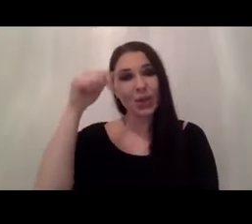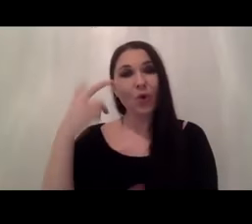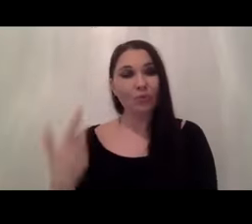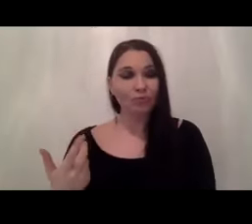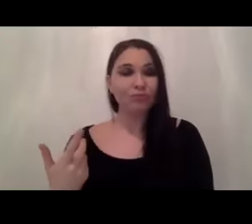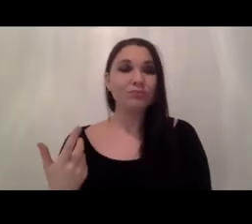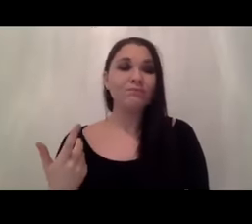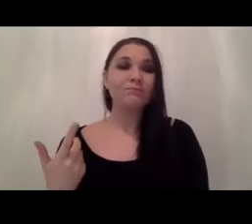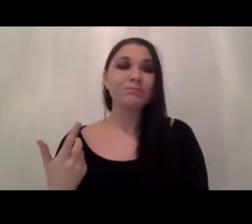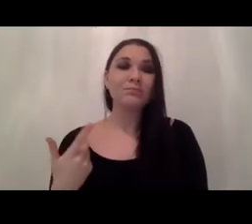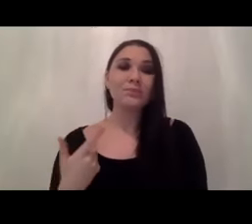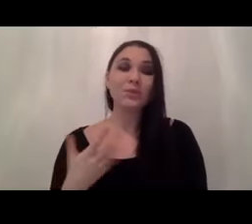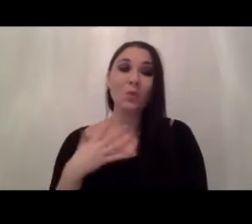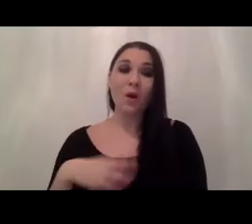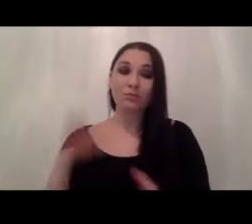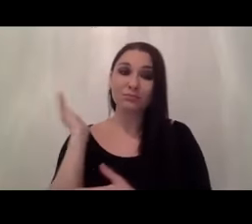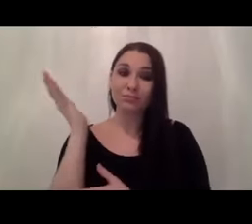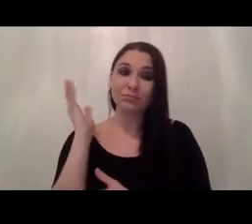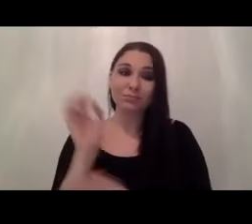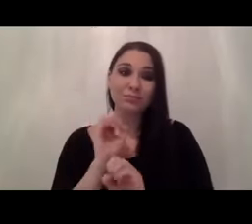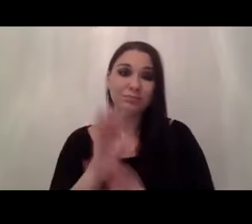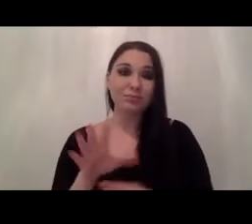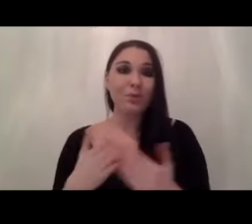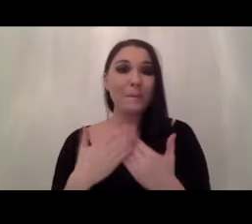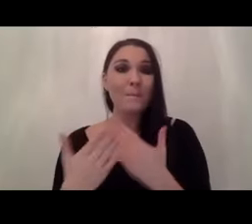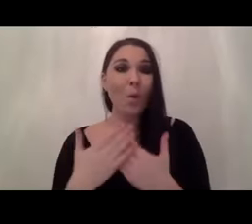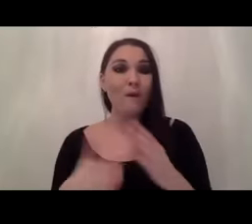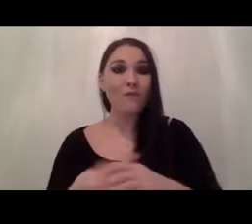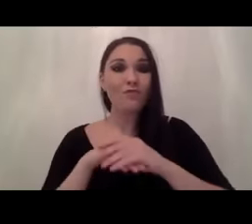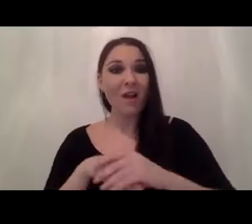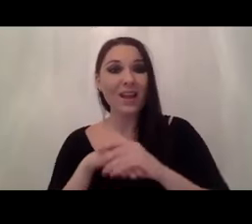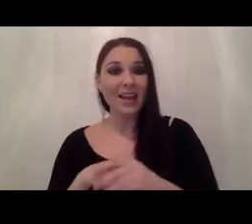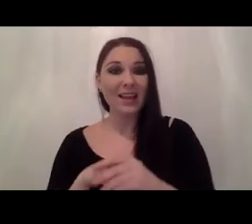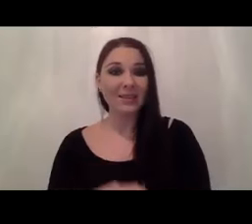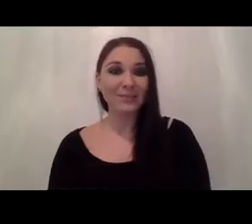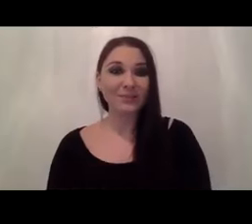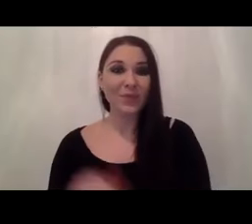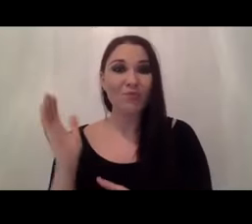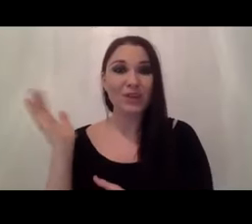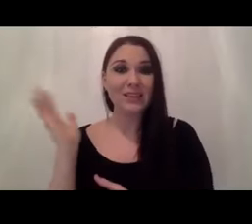wanted to make this presentation a little bit more friendly in the sense of